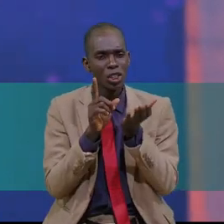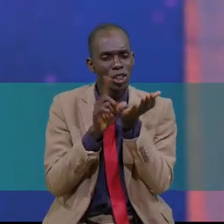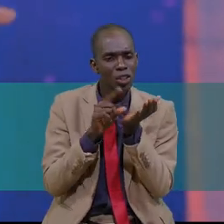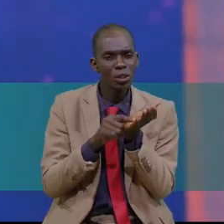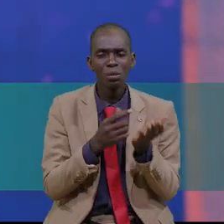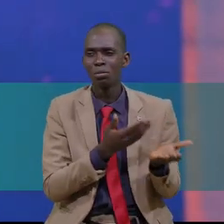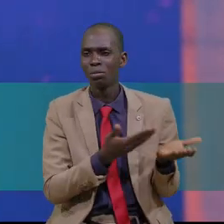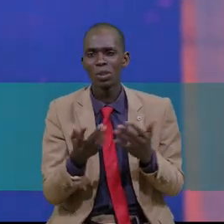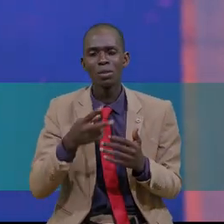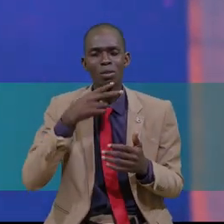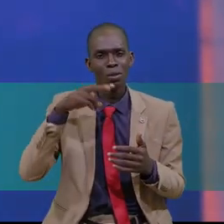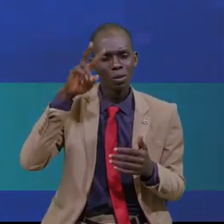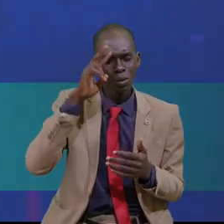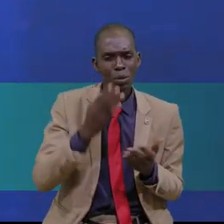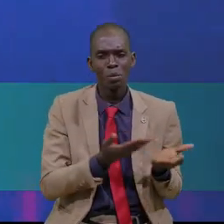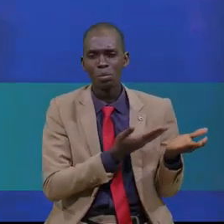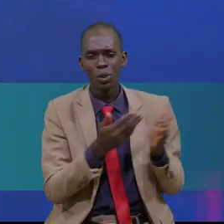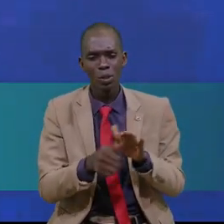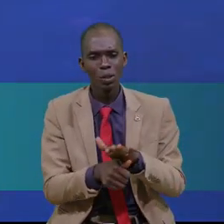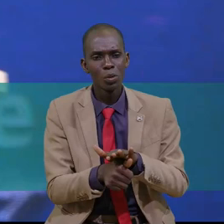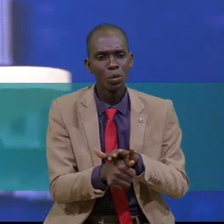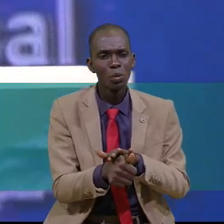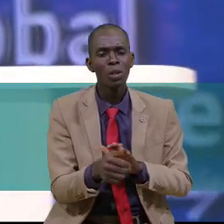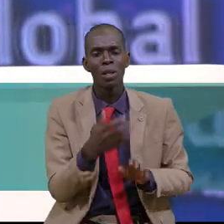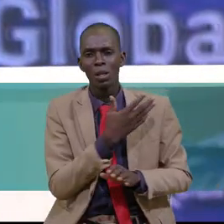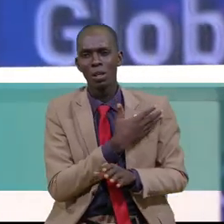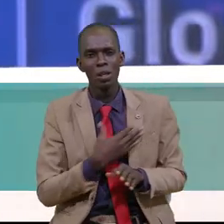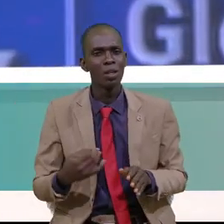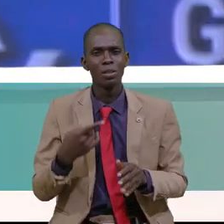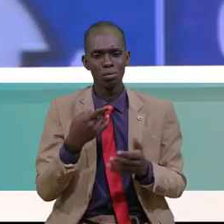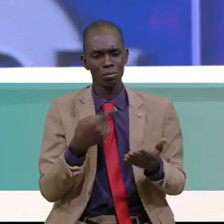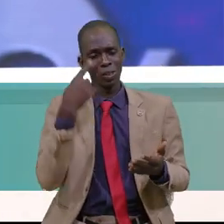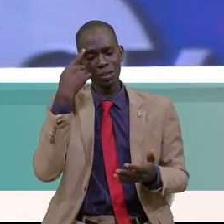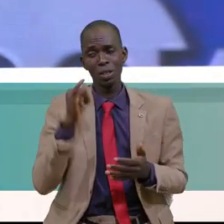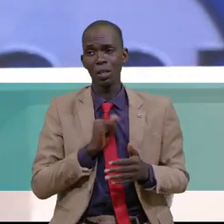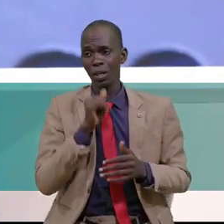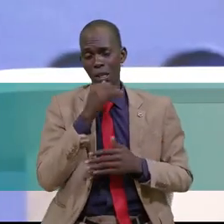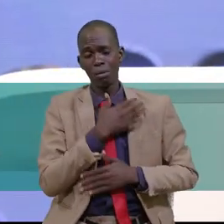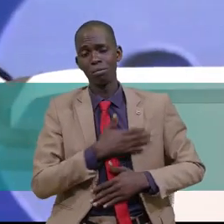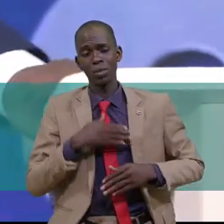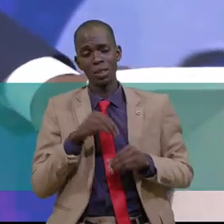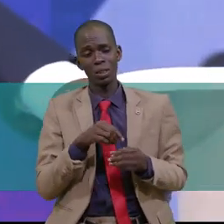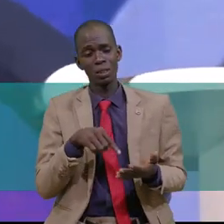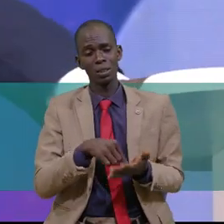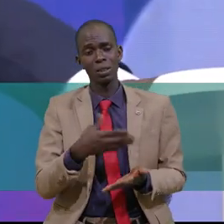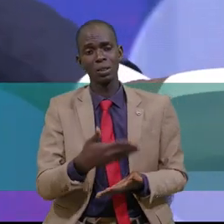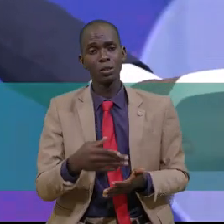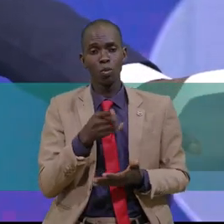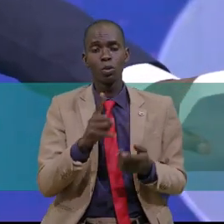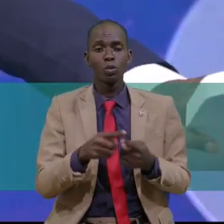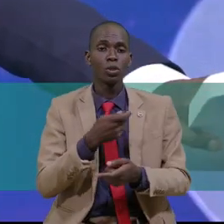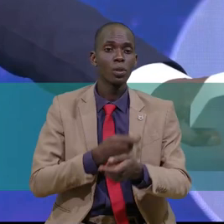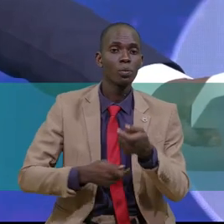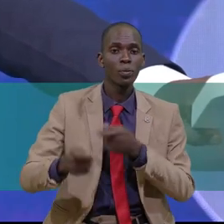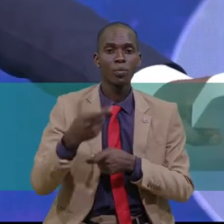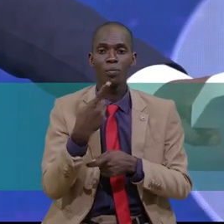you know, tortoise or whatever, and he thinks he's going to please me? He wants to replace the sacrifice of